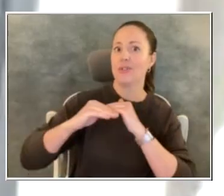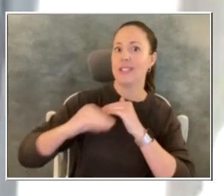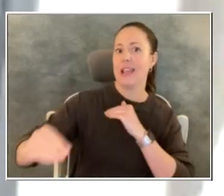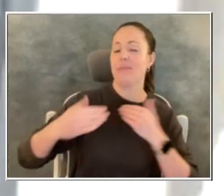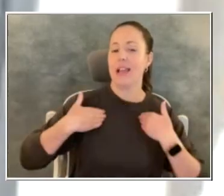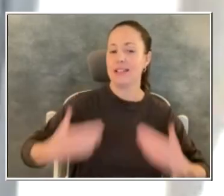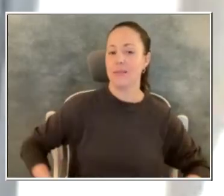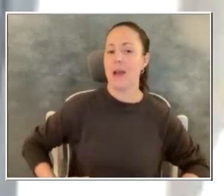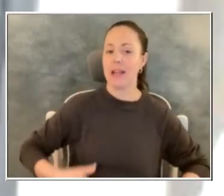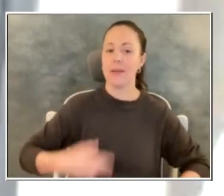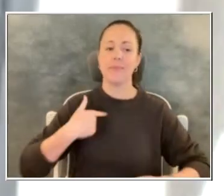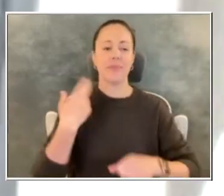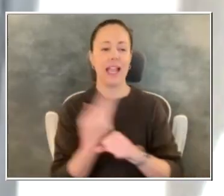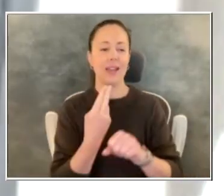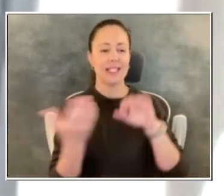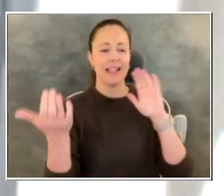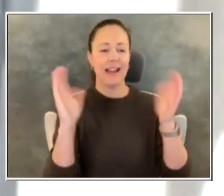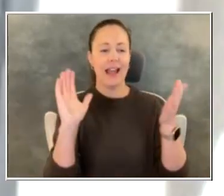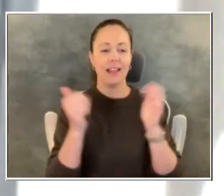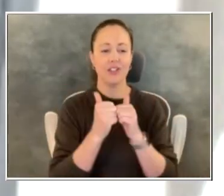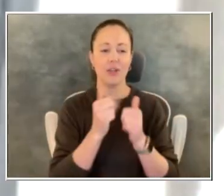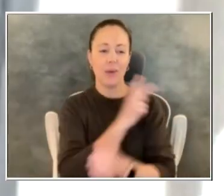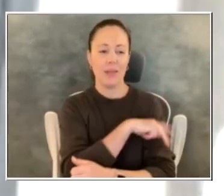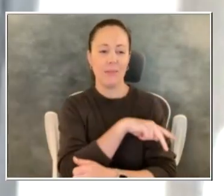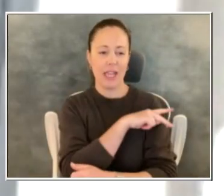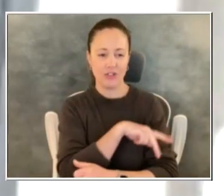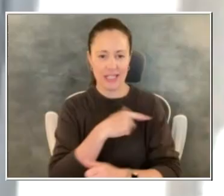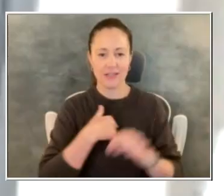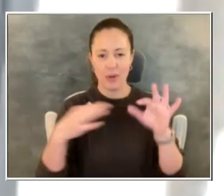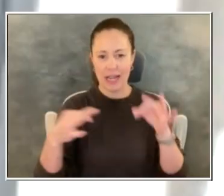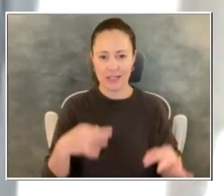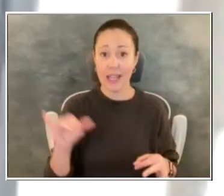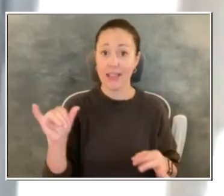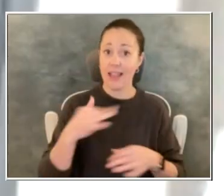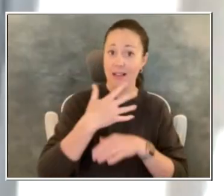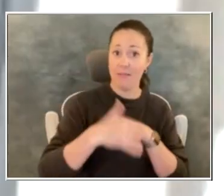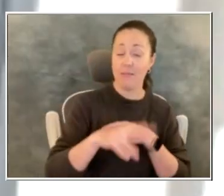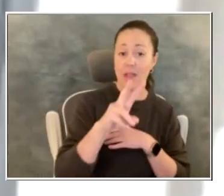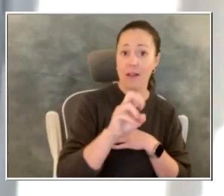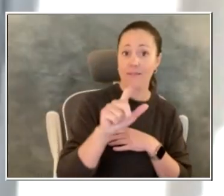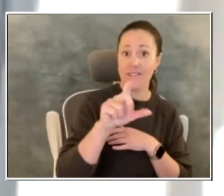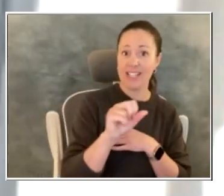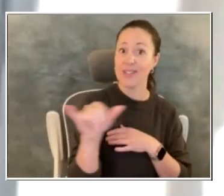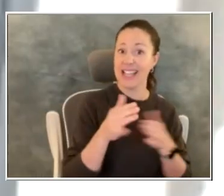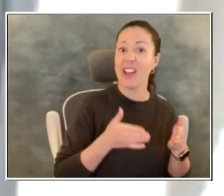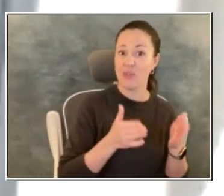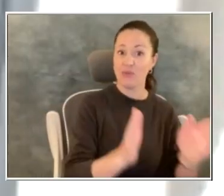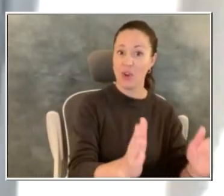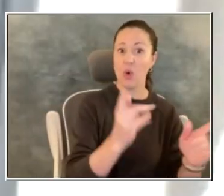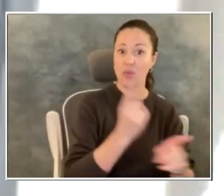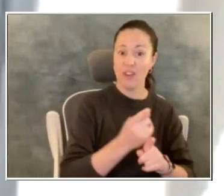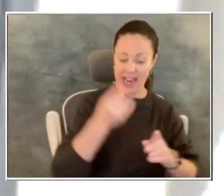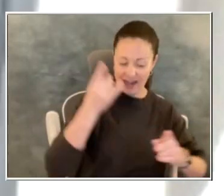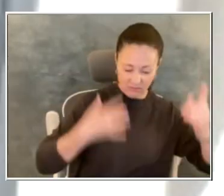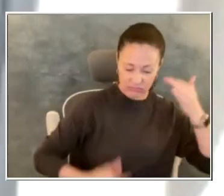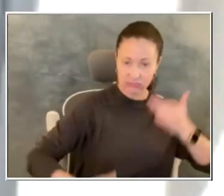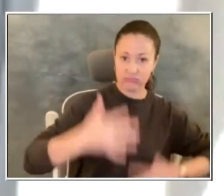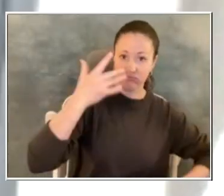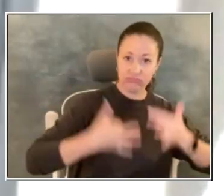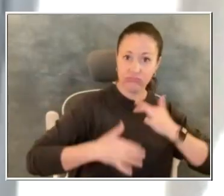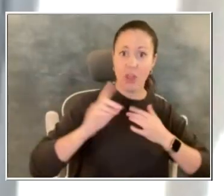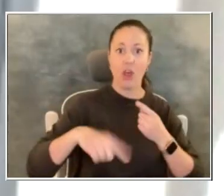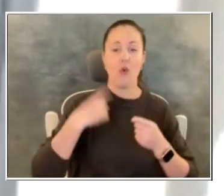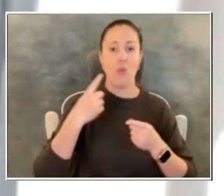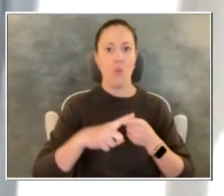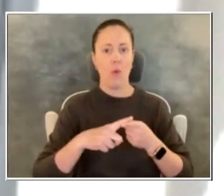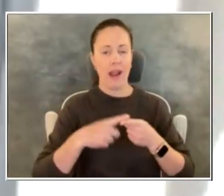use an analogy when I talk to patients, kind of like the blood vessels or the roadways of our body. And when you have a